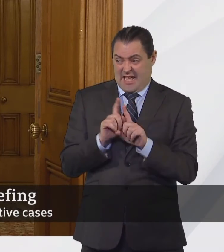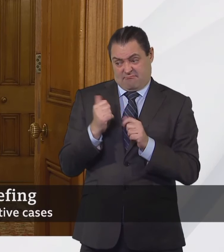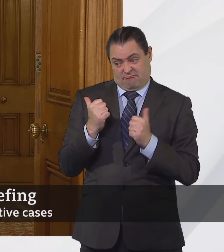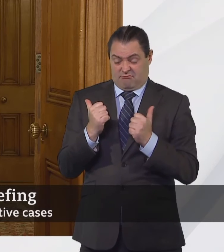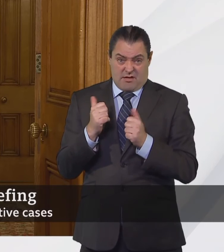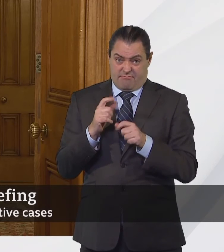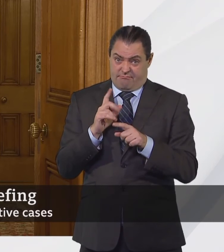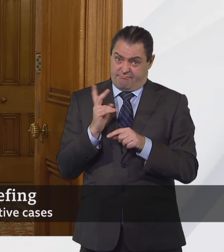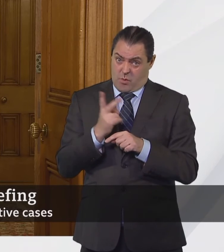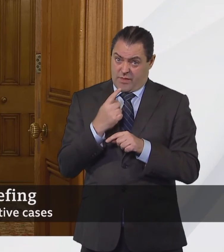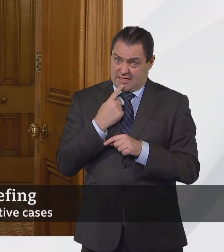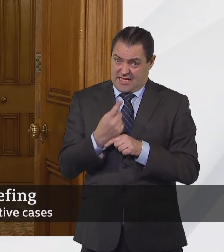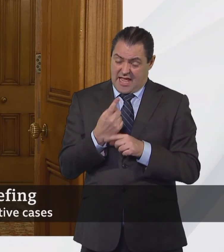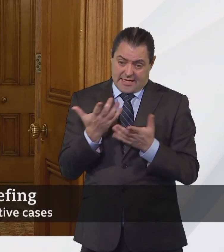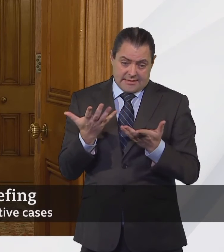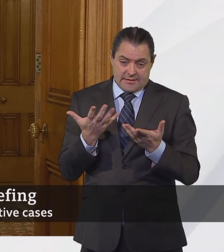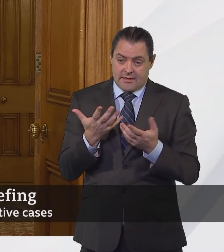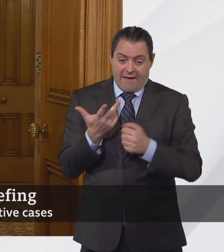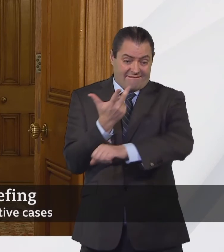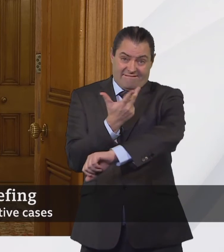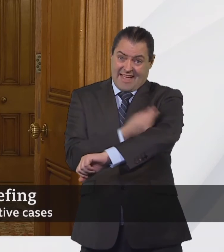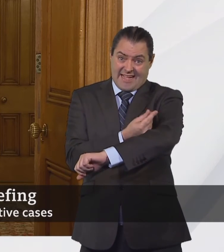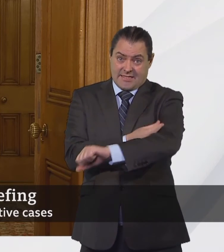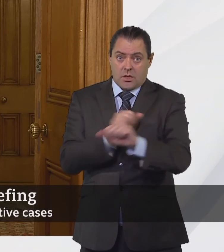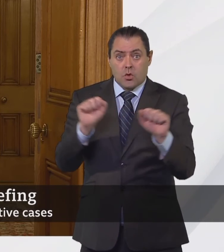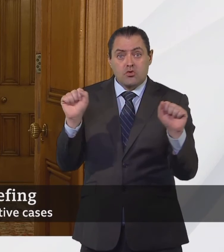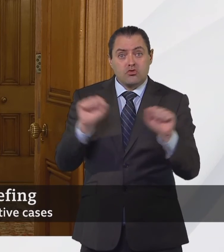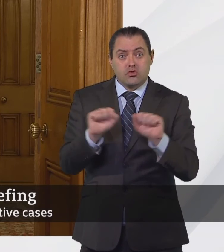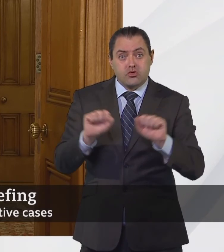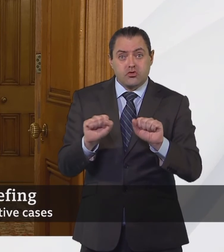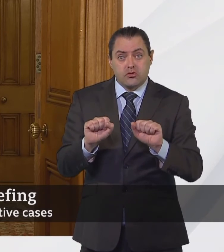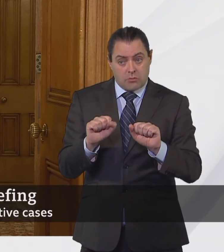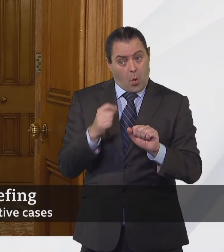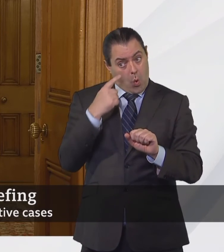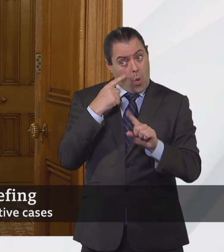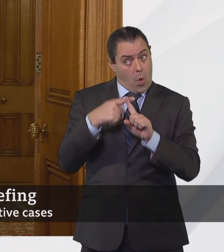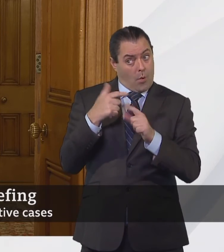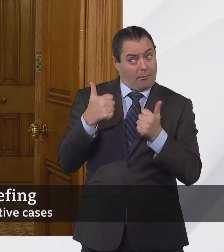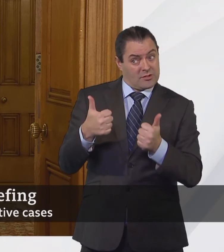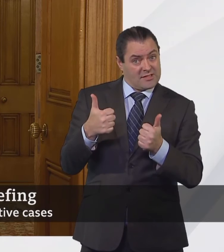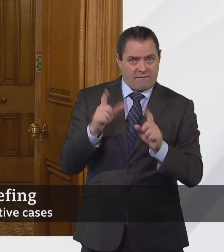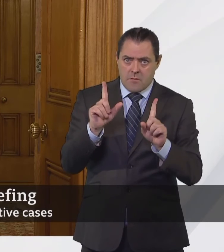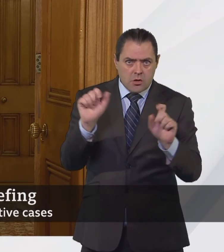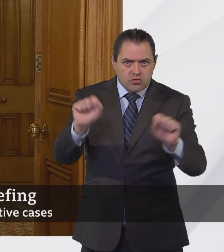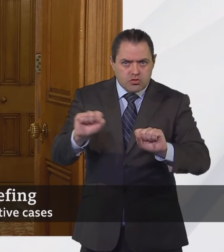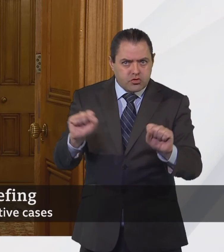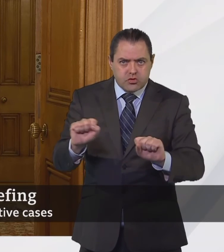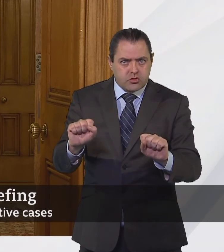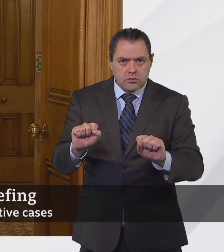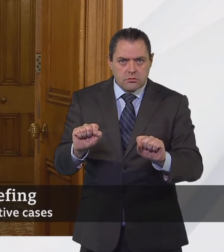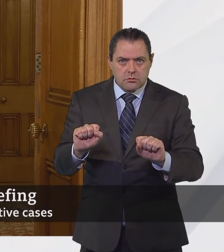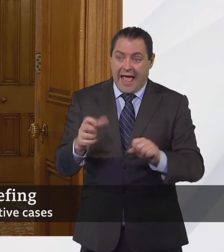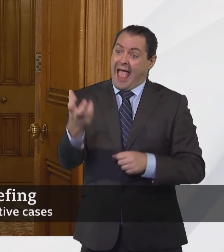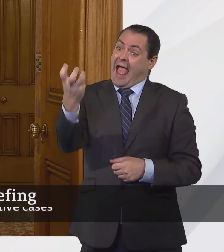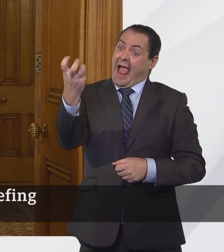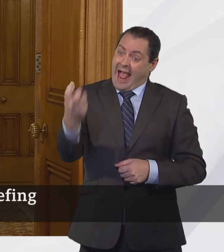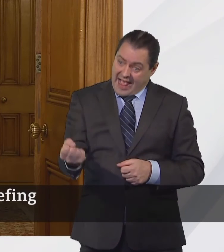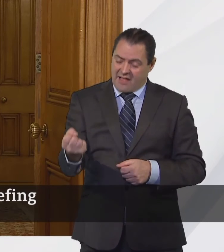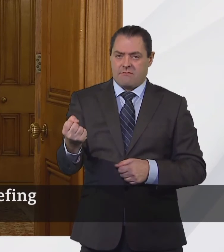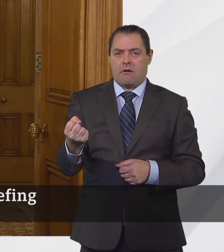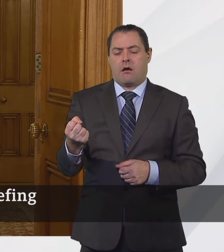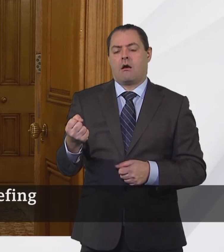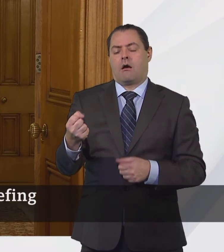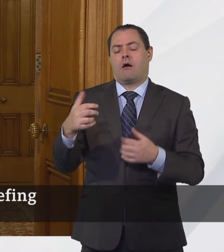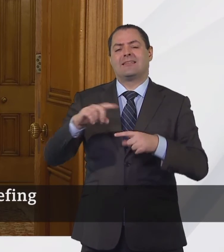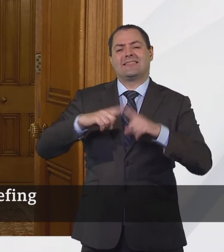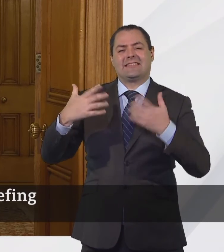said, until the vaccine comes on stream, we are not out of the woods yet,